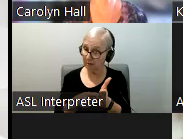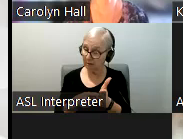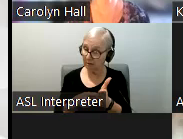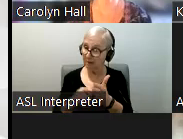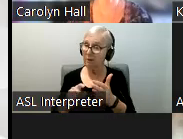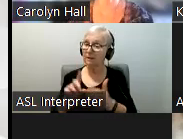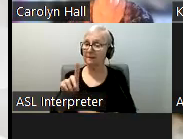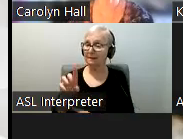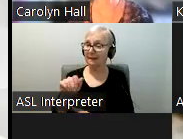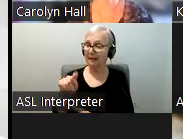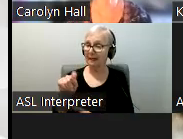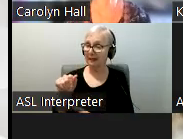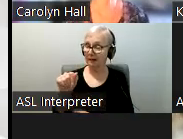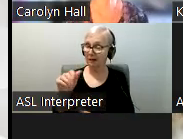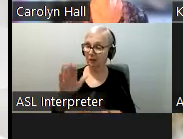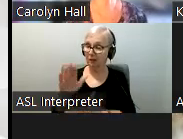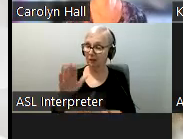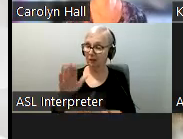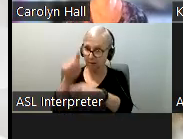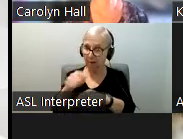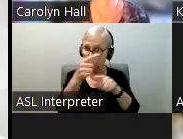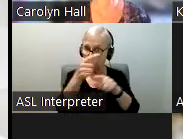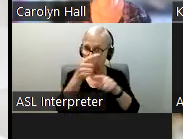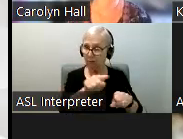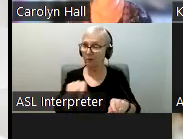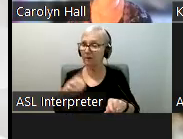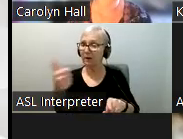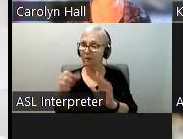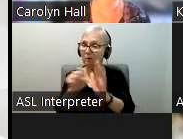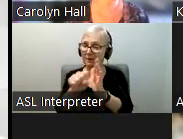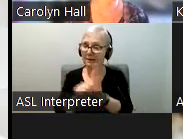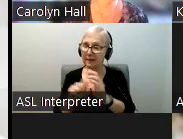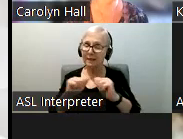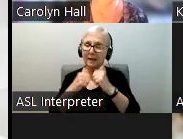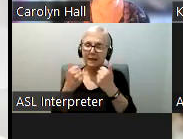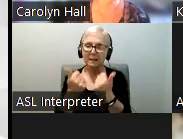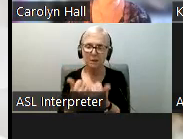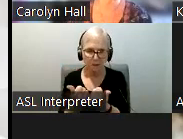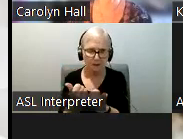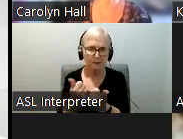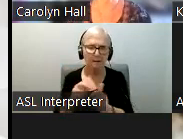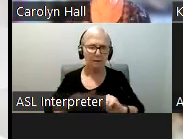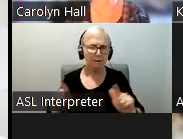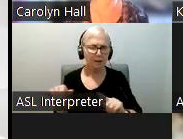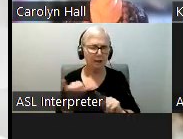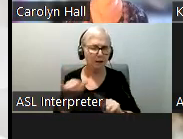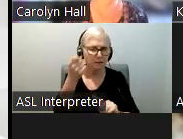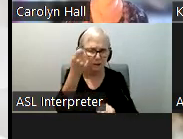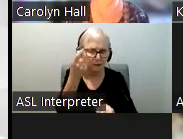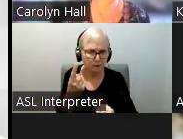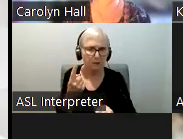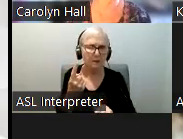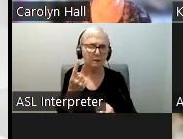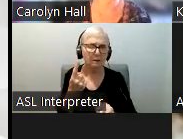data sharing agreements with other state agencies. But I also understand that